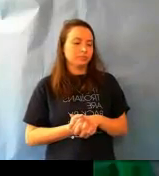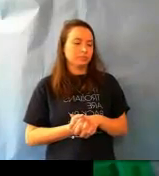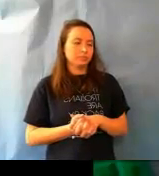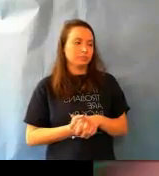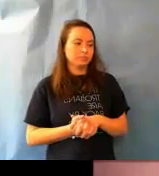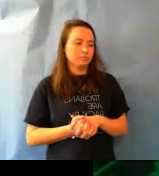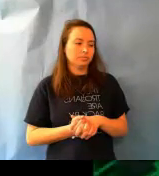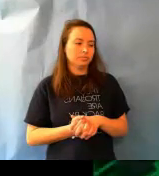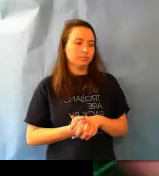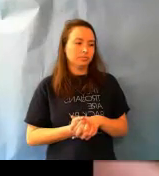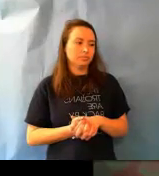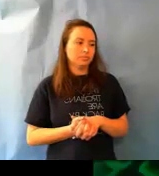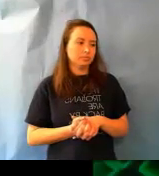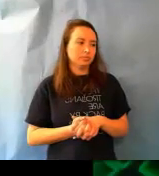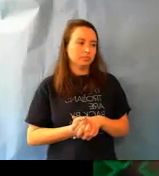All right.